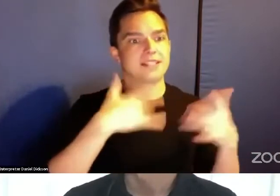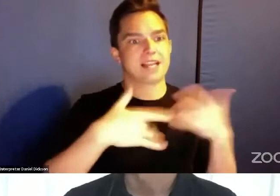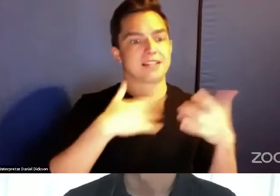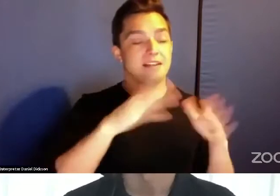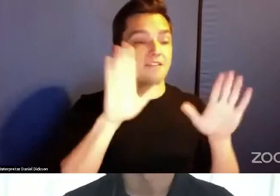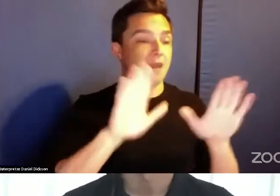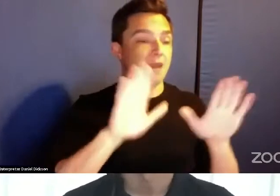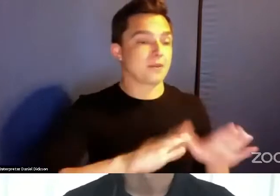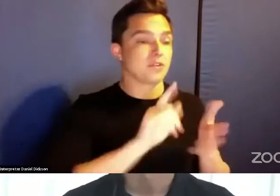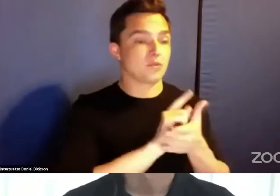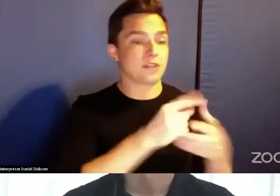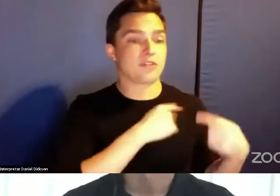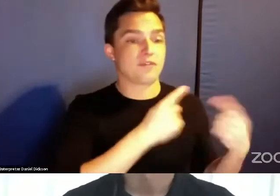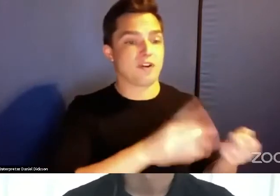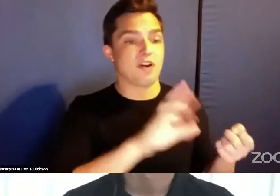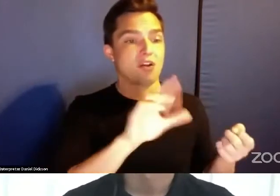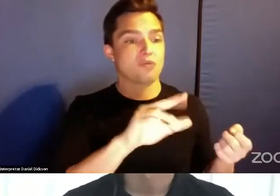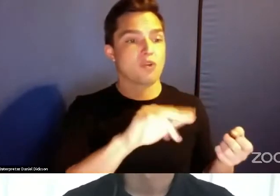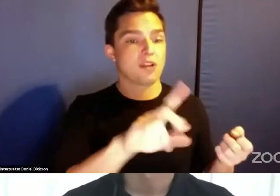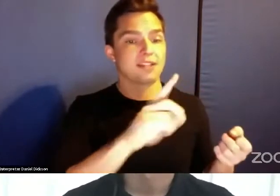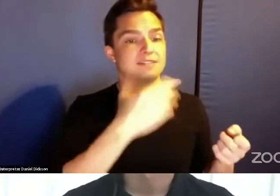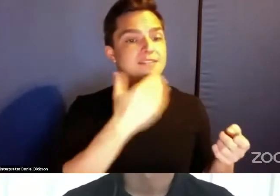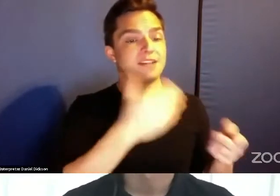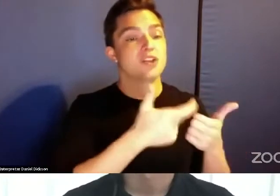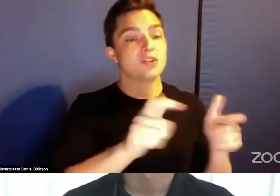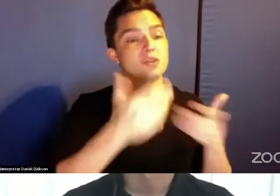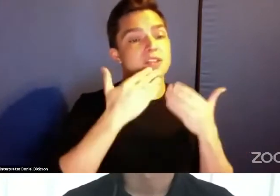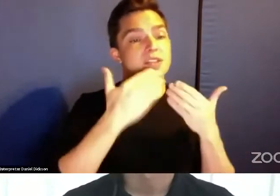you to all of the teams and everybody out